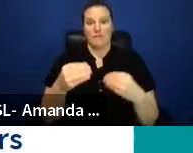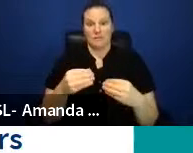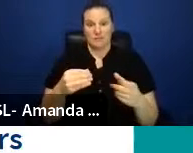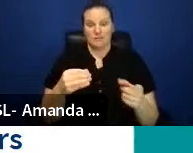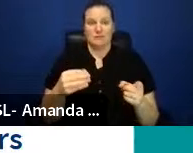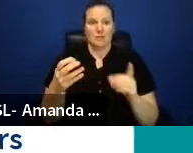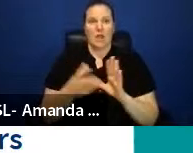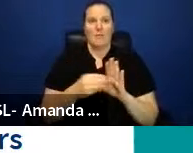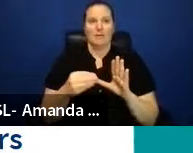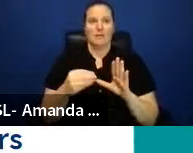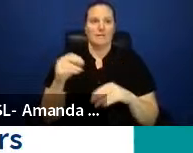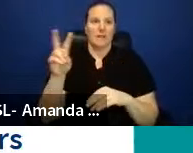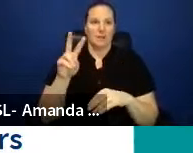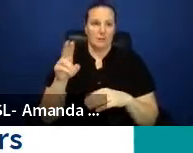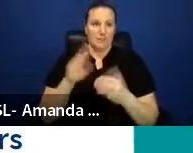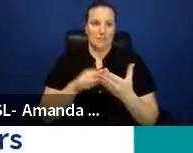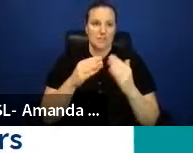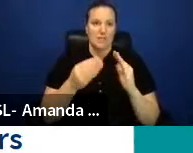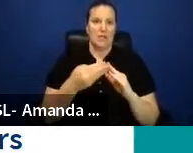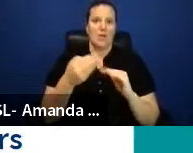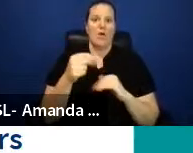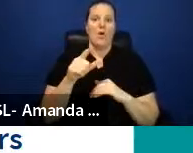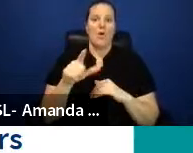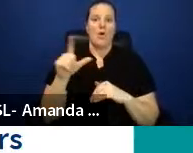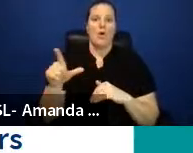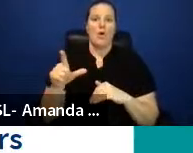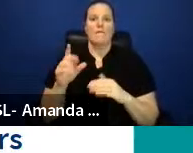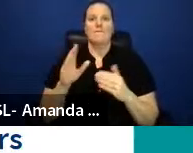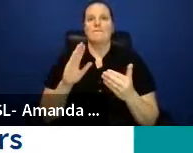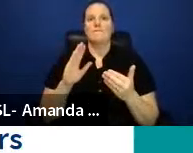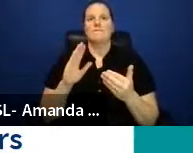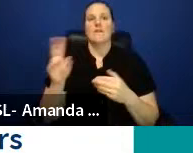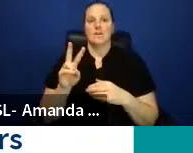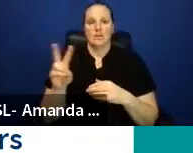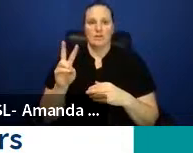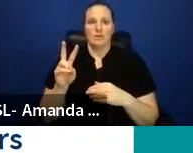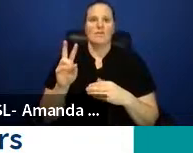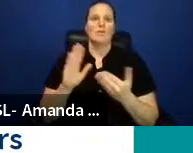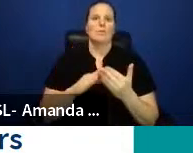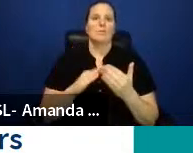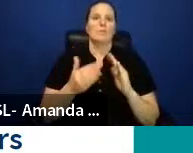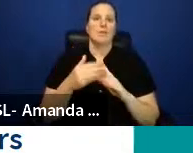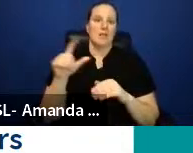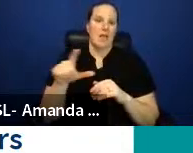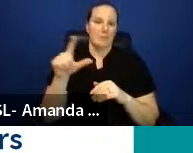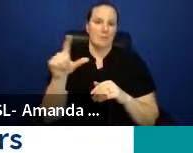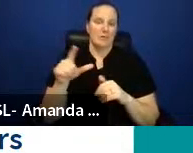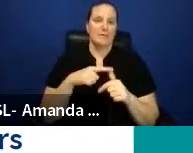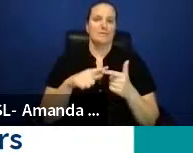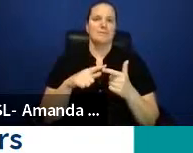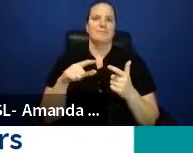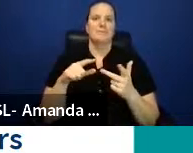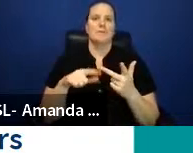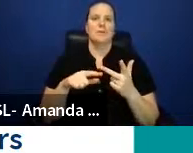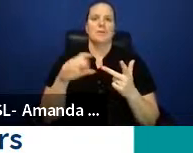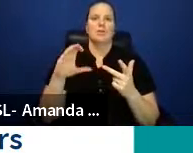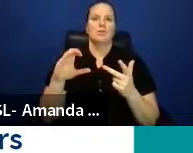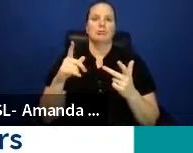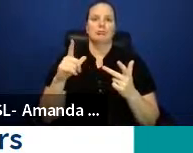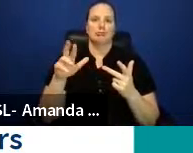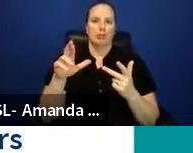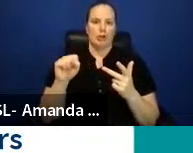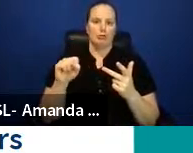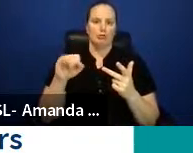copy at Vancouver City Hall, at the Vancouver Community Library, also at the Charles Jordan Community Center